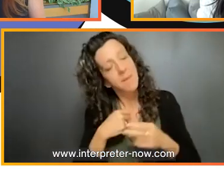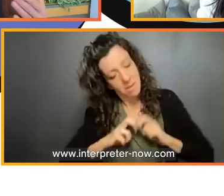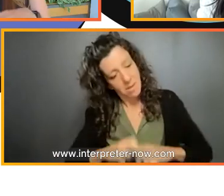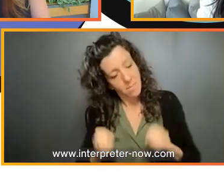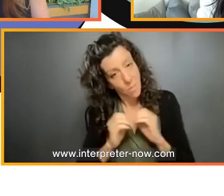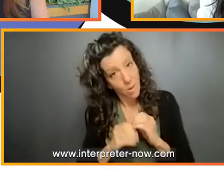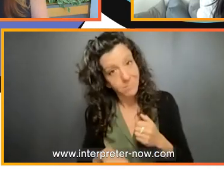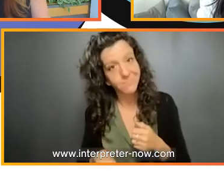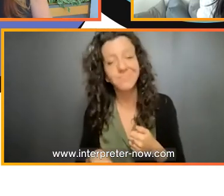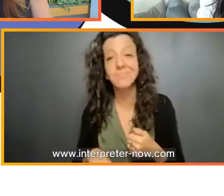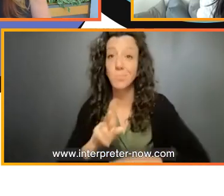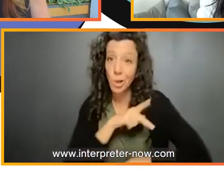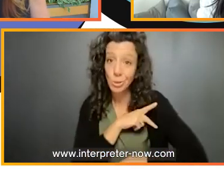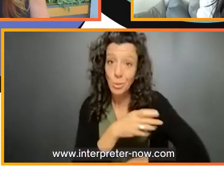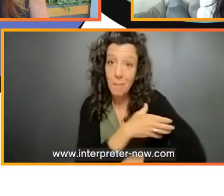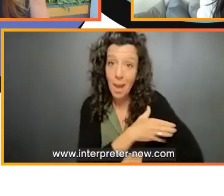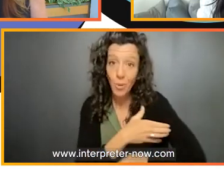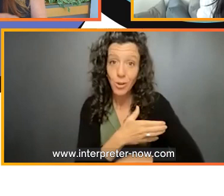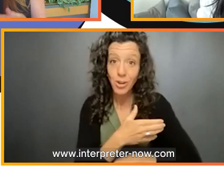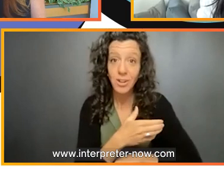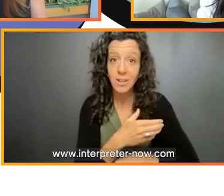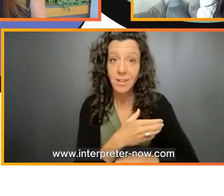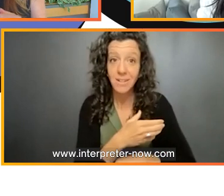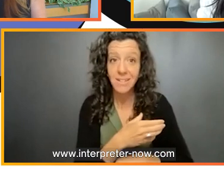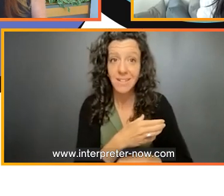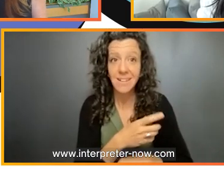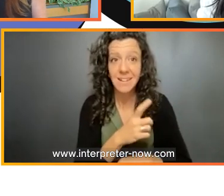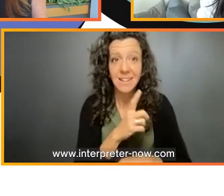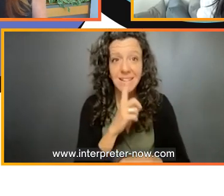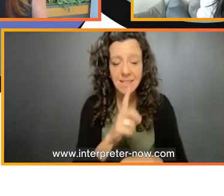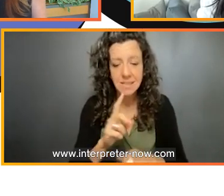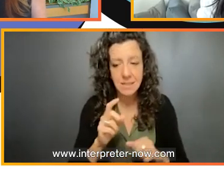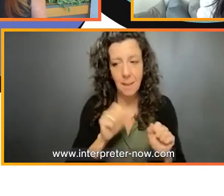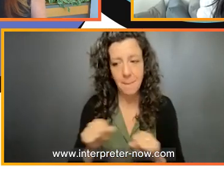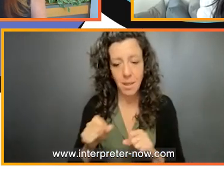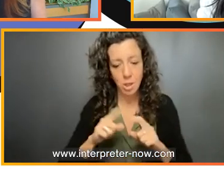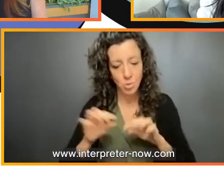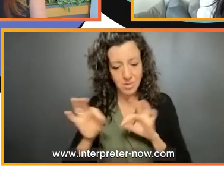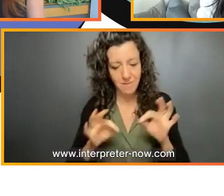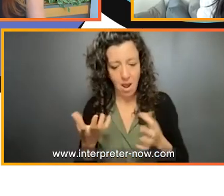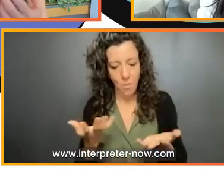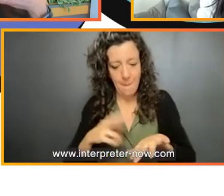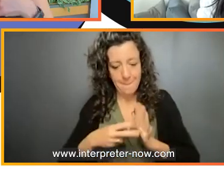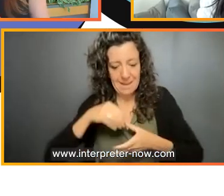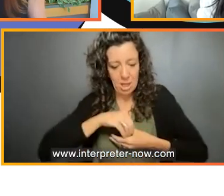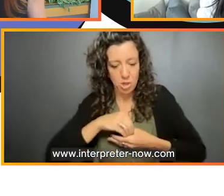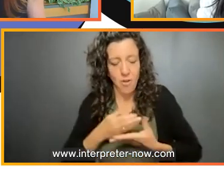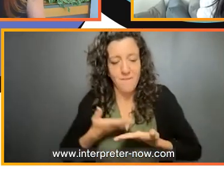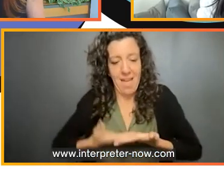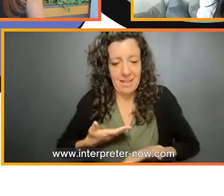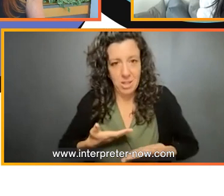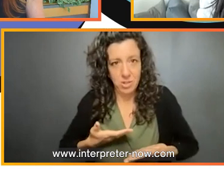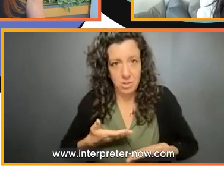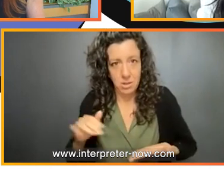or made me investigate deeper, which is that personal power is in defining the